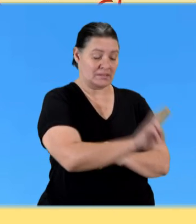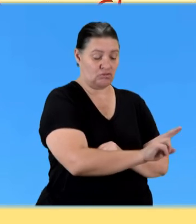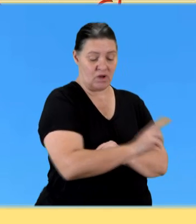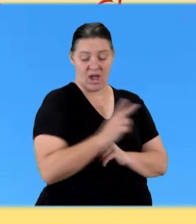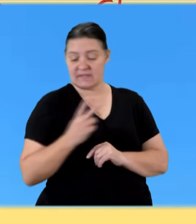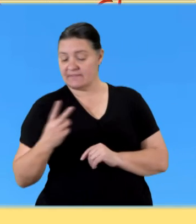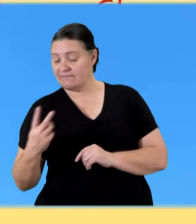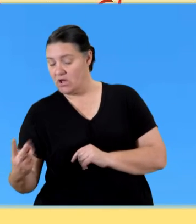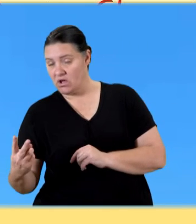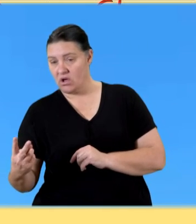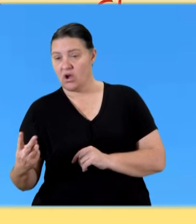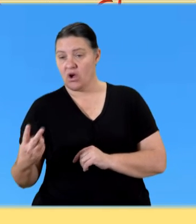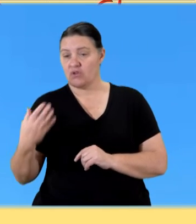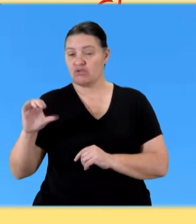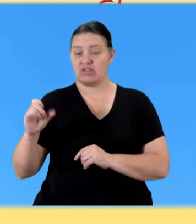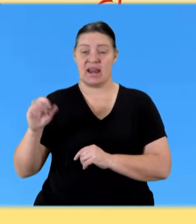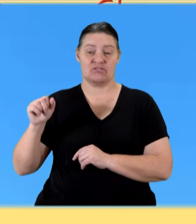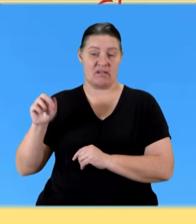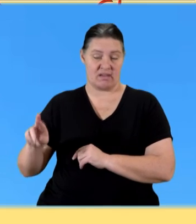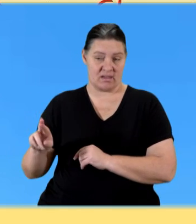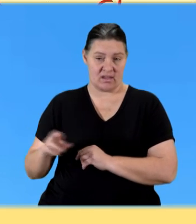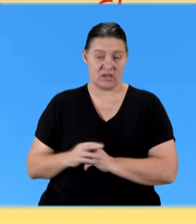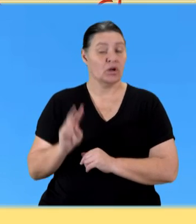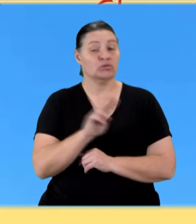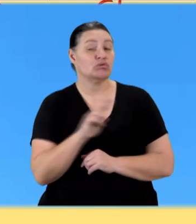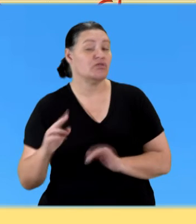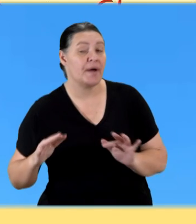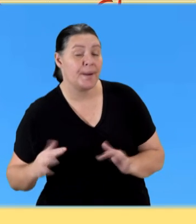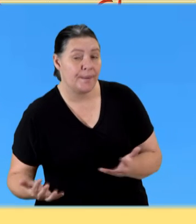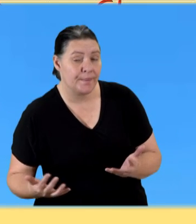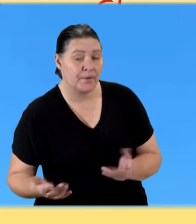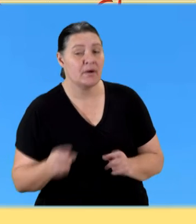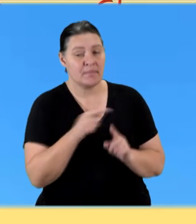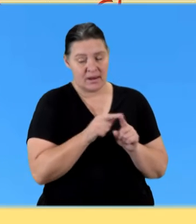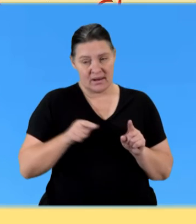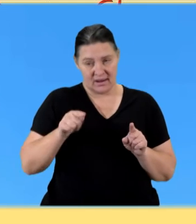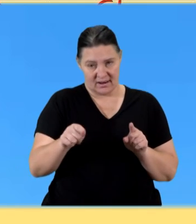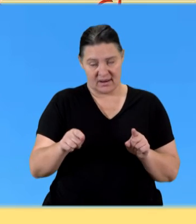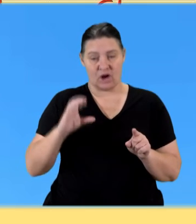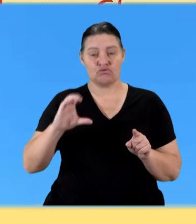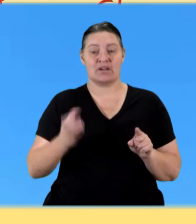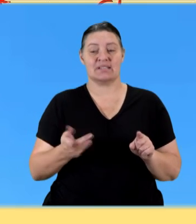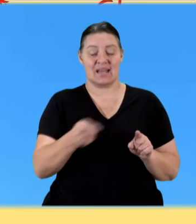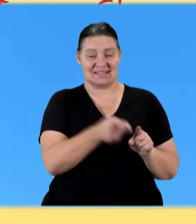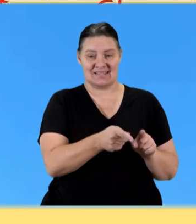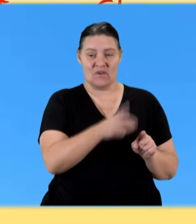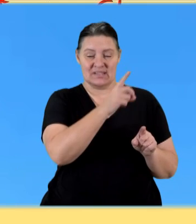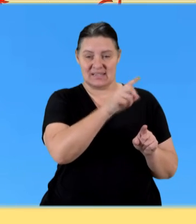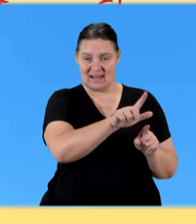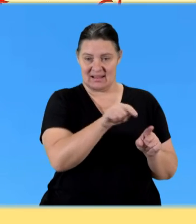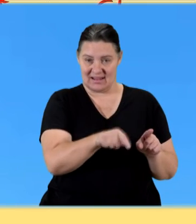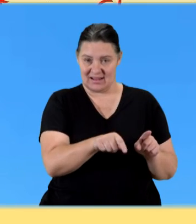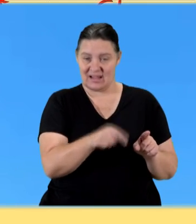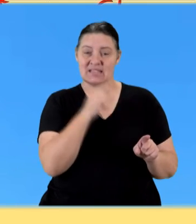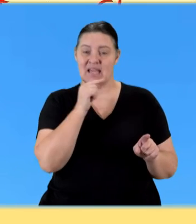to be transferred to the account in the creditors ledger. To transfer that, I'll come now to the credit side of the debtors